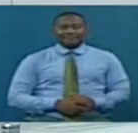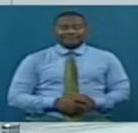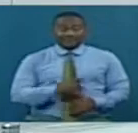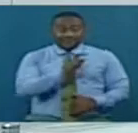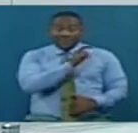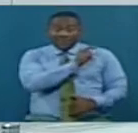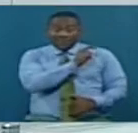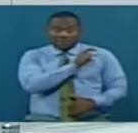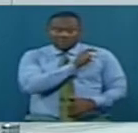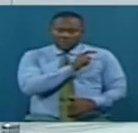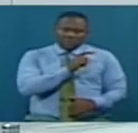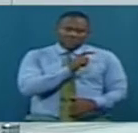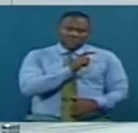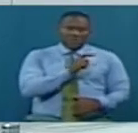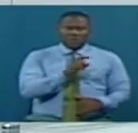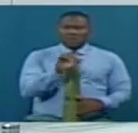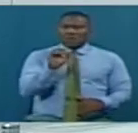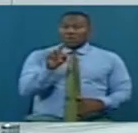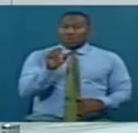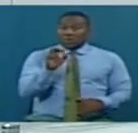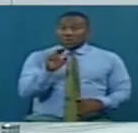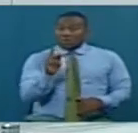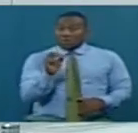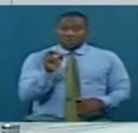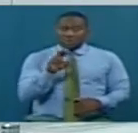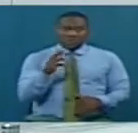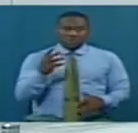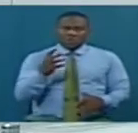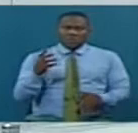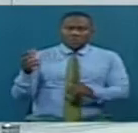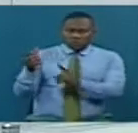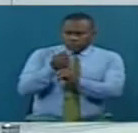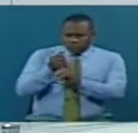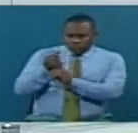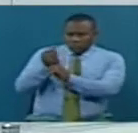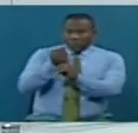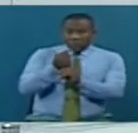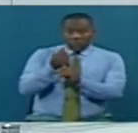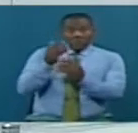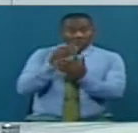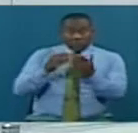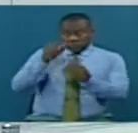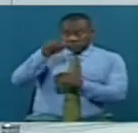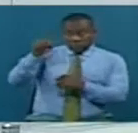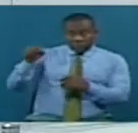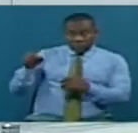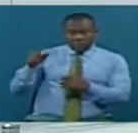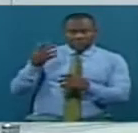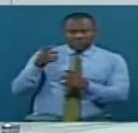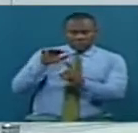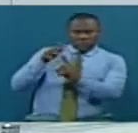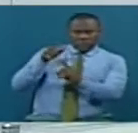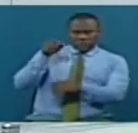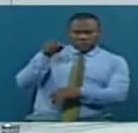Police at the Odokor Divisional Command in Accra have arrested some individuals in possession of grenades. One of the suspects